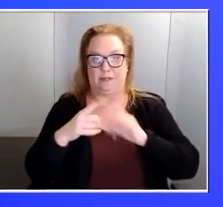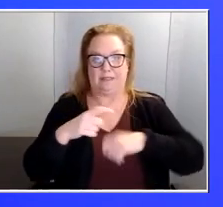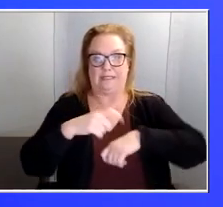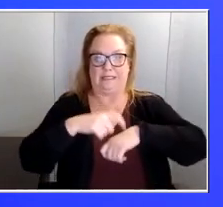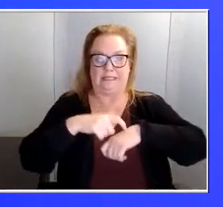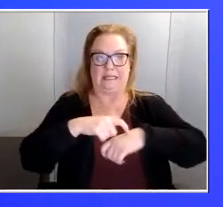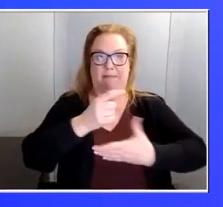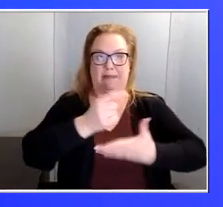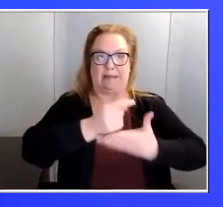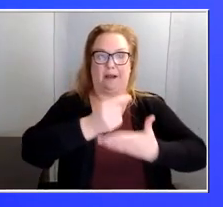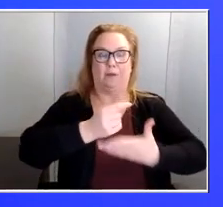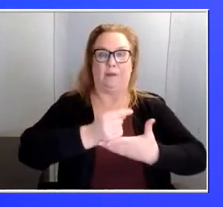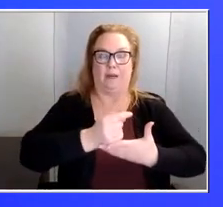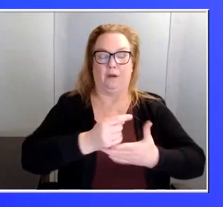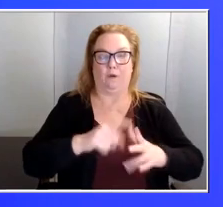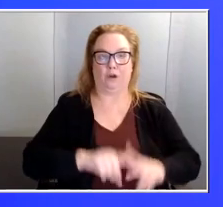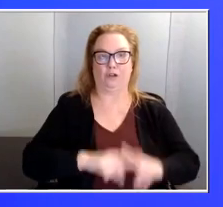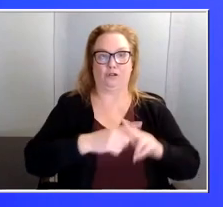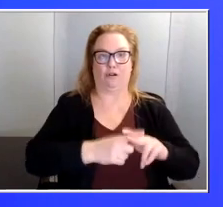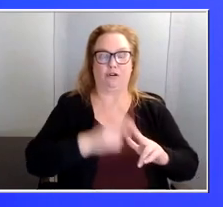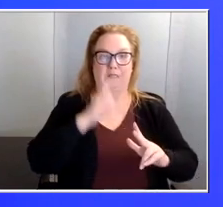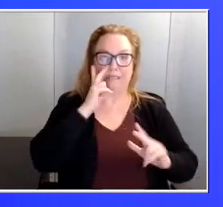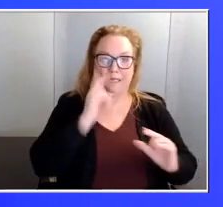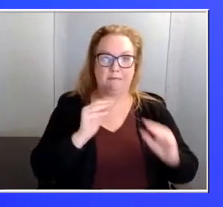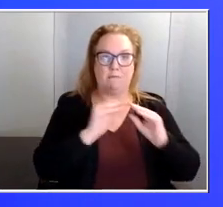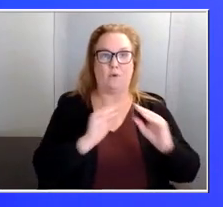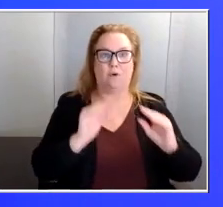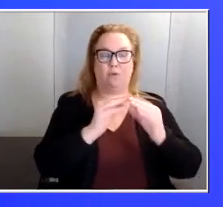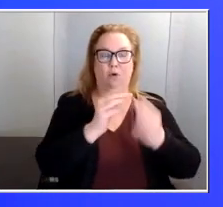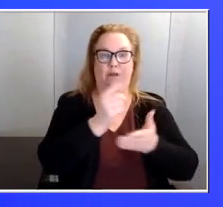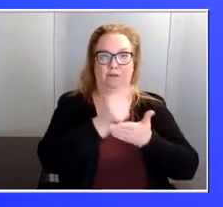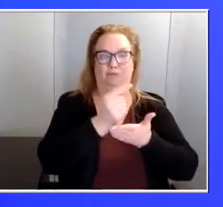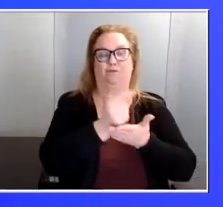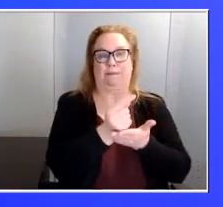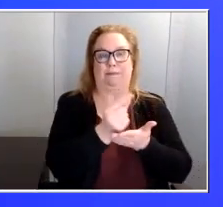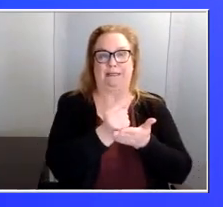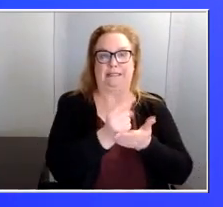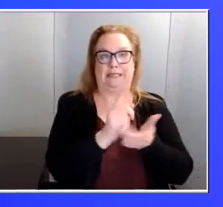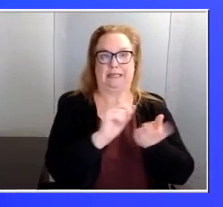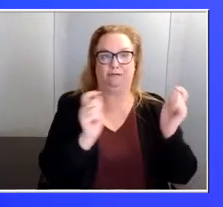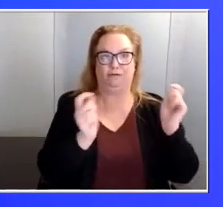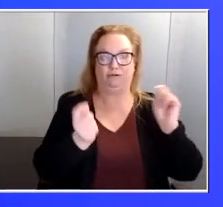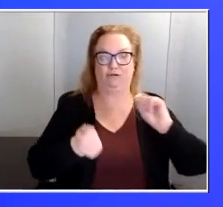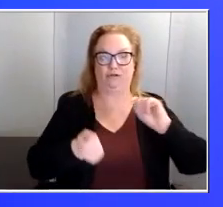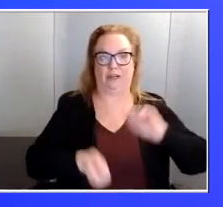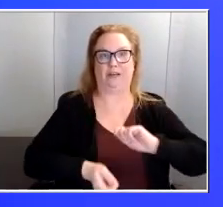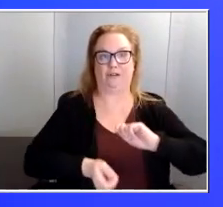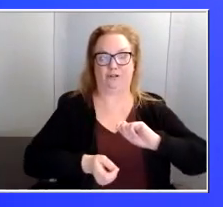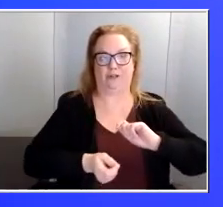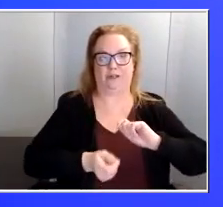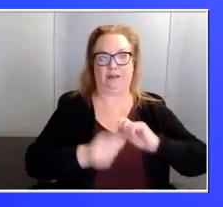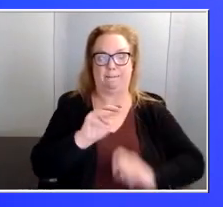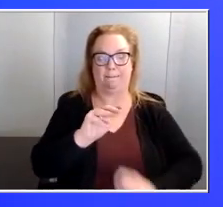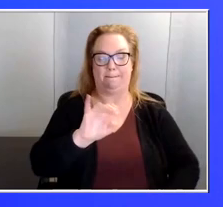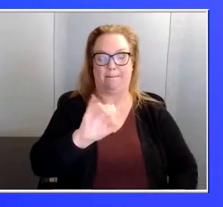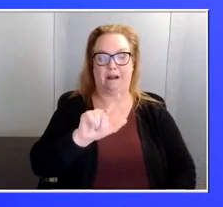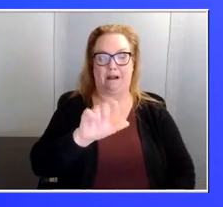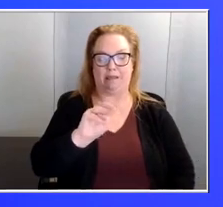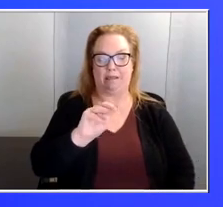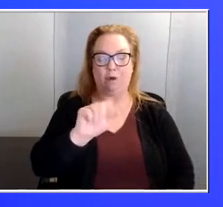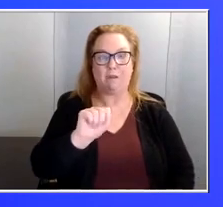that hopefully we're going to start seeing more of these treatments moving up front and changing the course of the myeloma to become